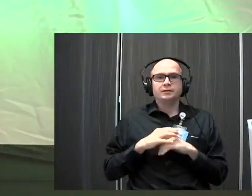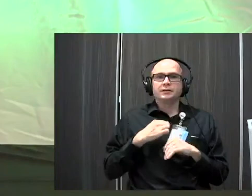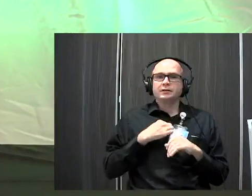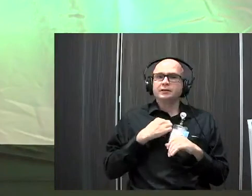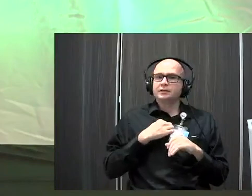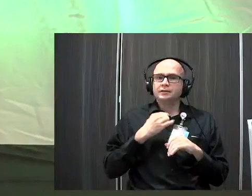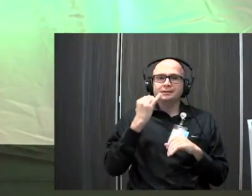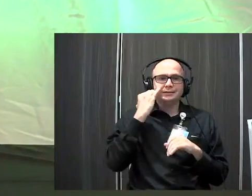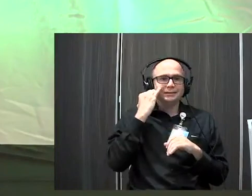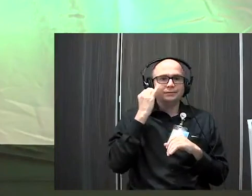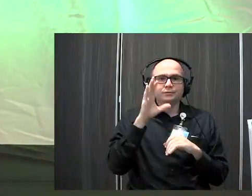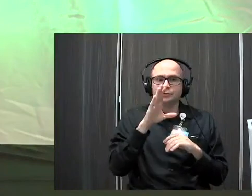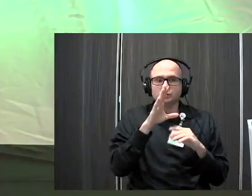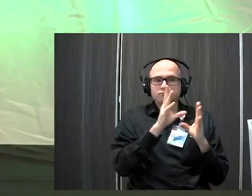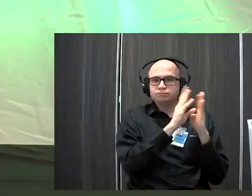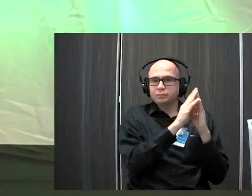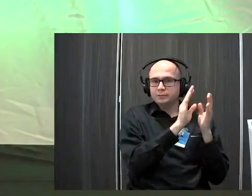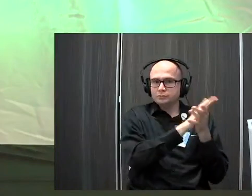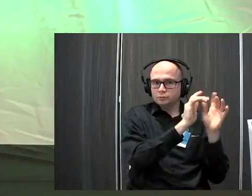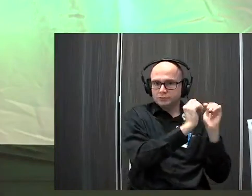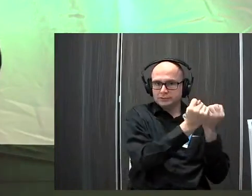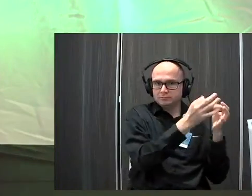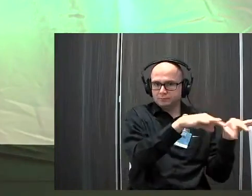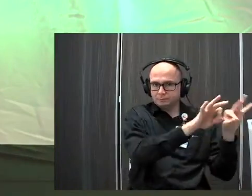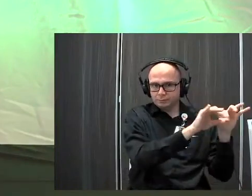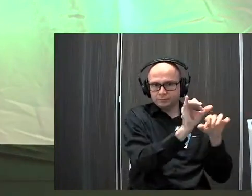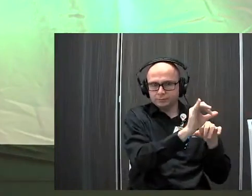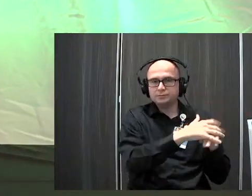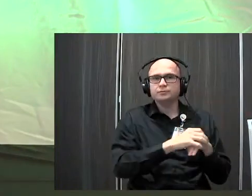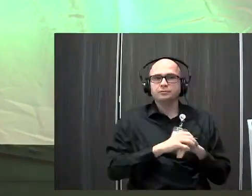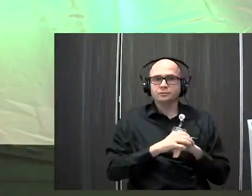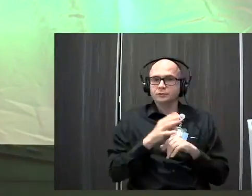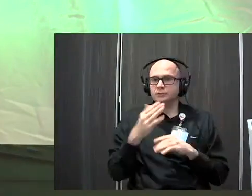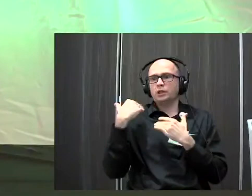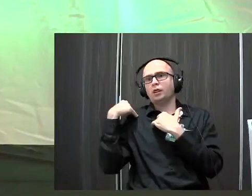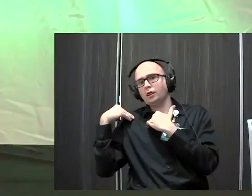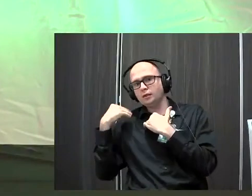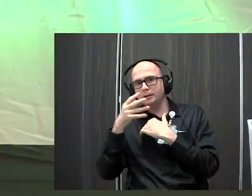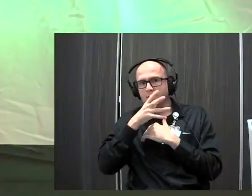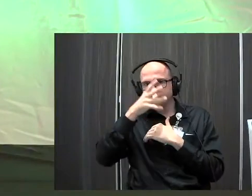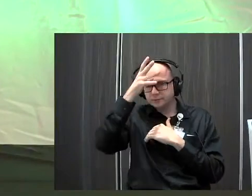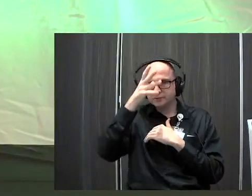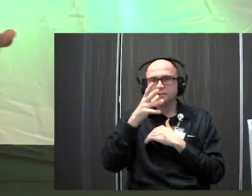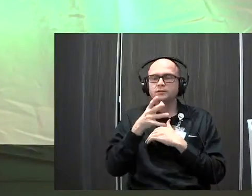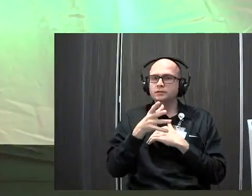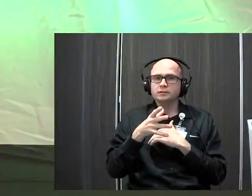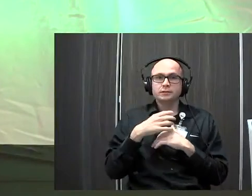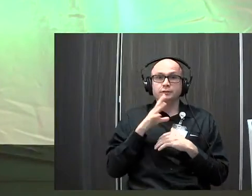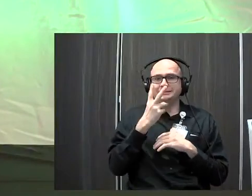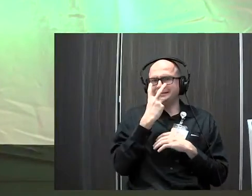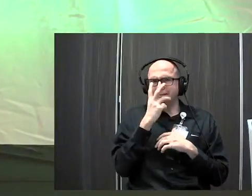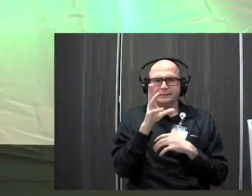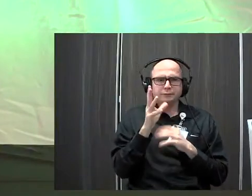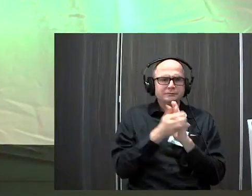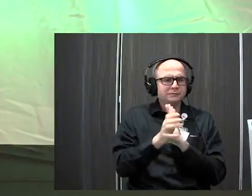As long as you're still consulting with the school team, because that's a lot of hats for you to wear as a parent. And I have no doubt in your ability to do